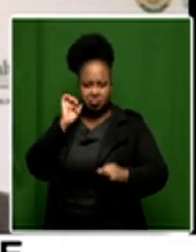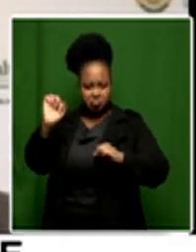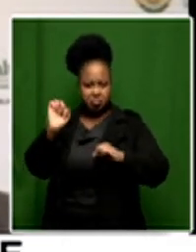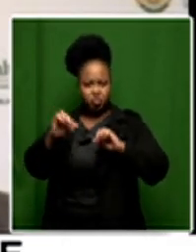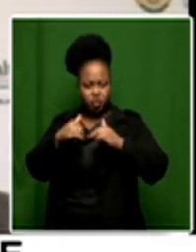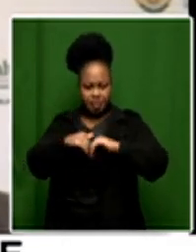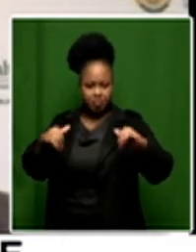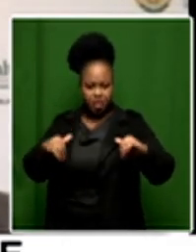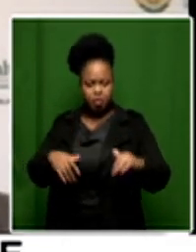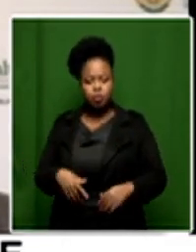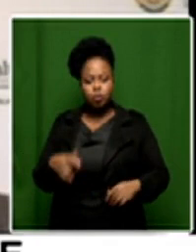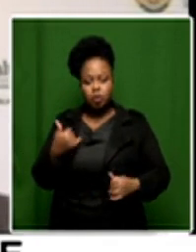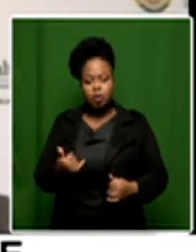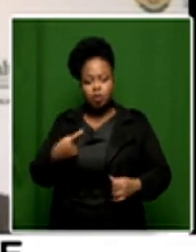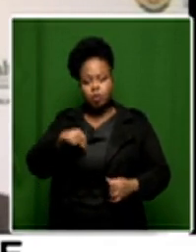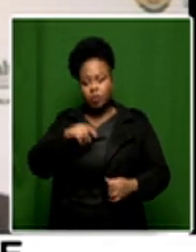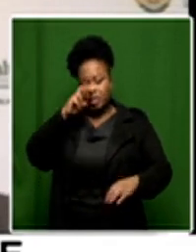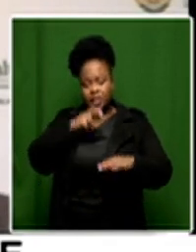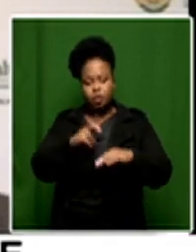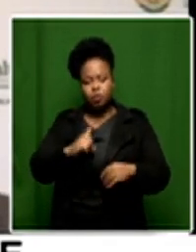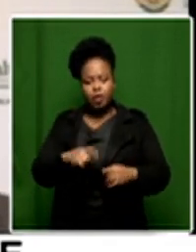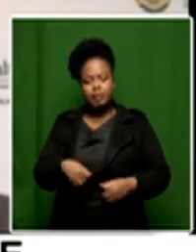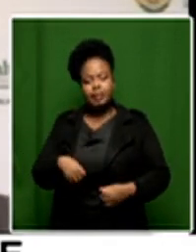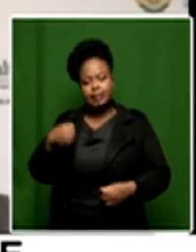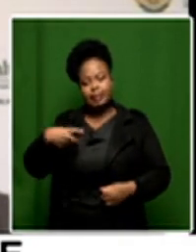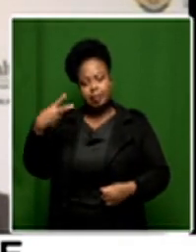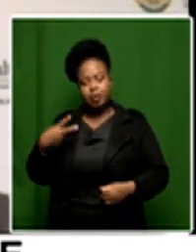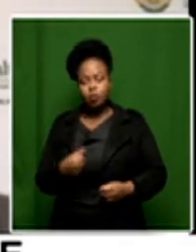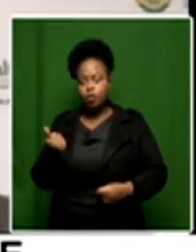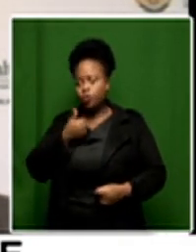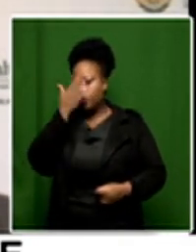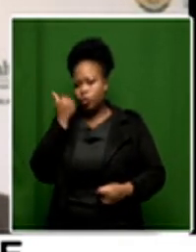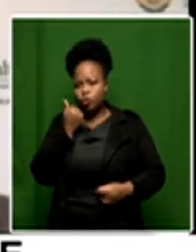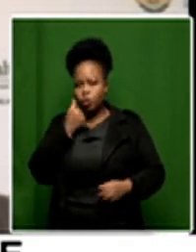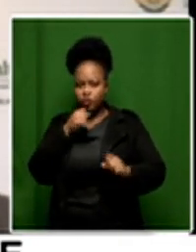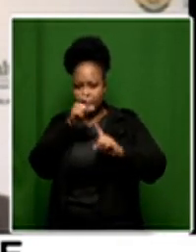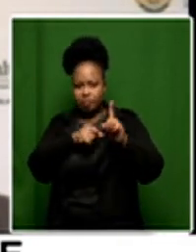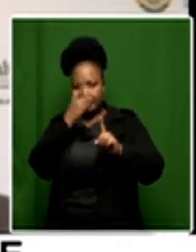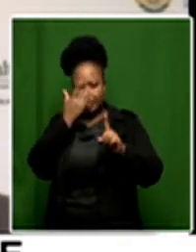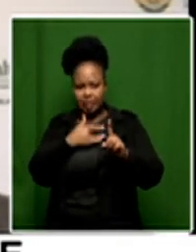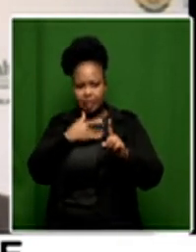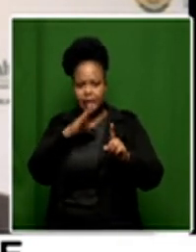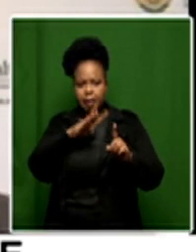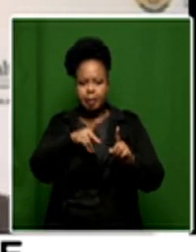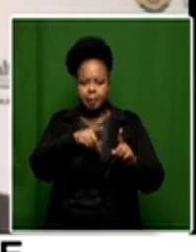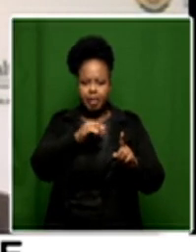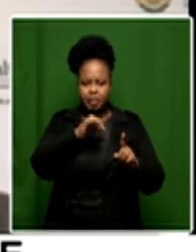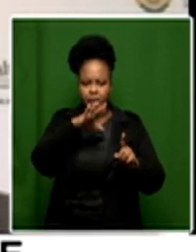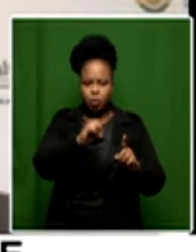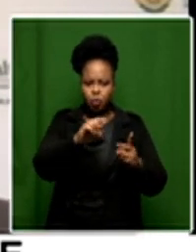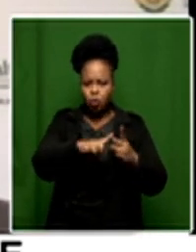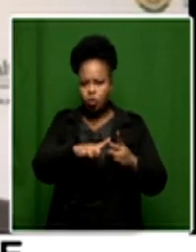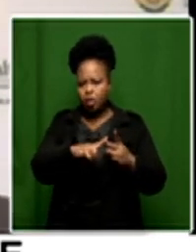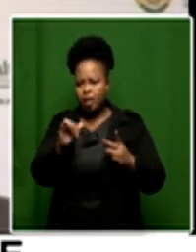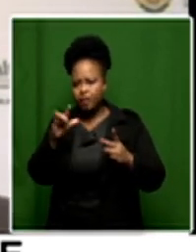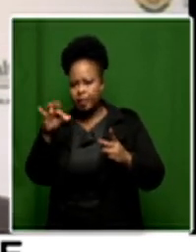And therefore, you need what we call a double-blind trial, that you don't know of the patients you are treating who's got the Ivermectin,